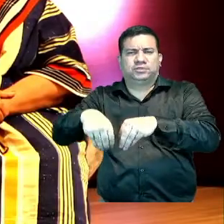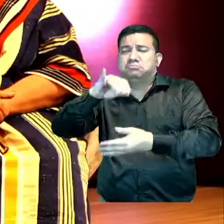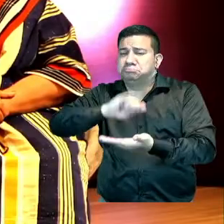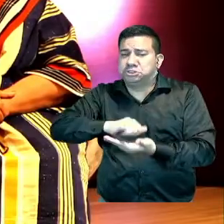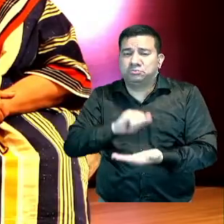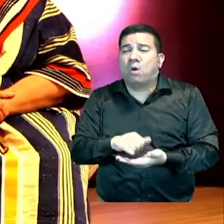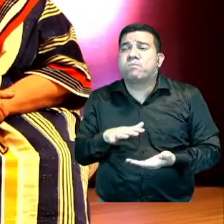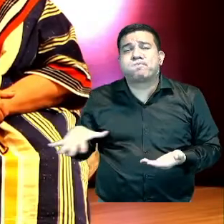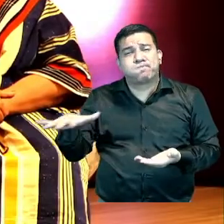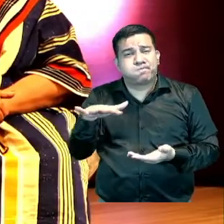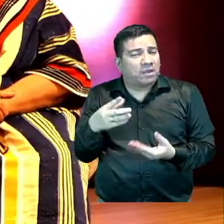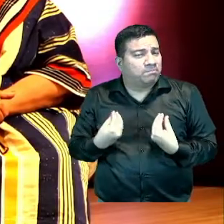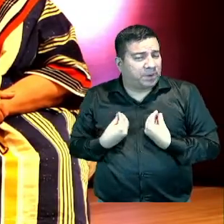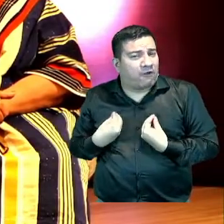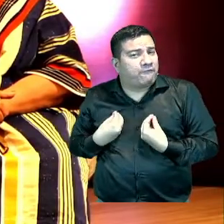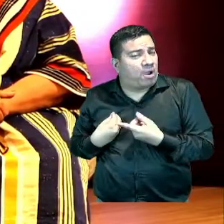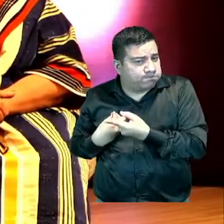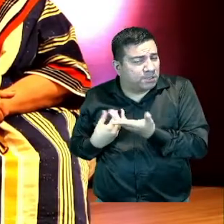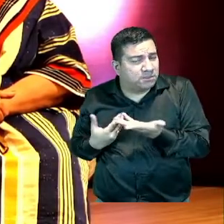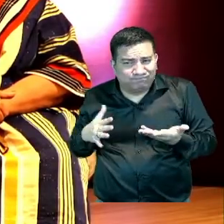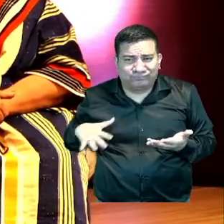in the same region of Colombia.